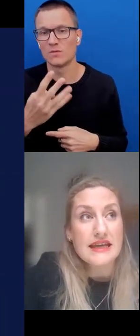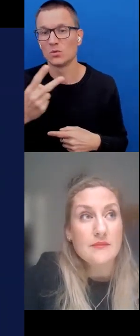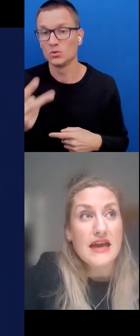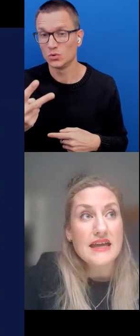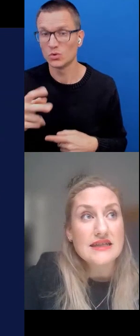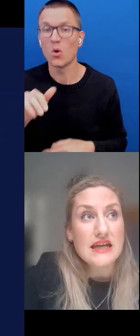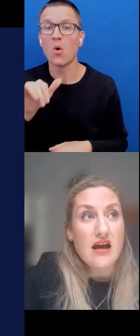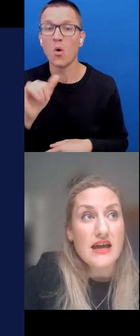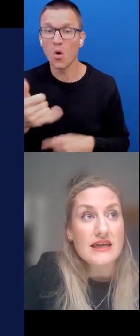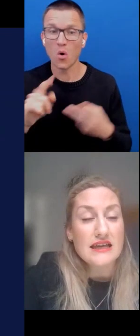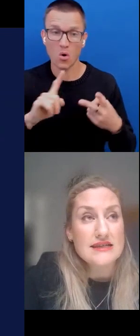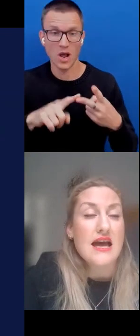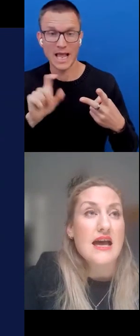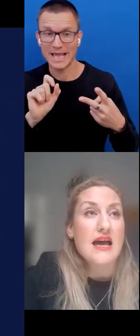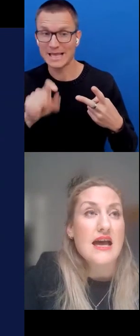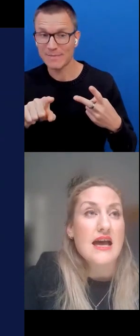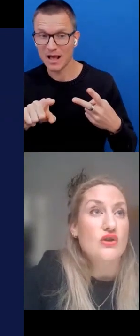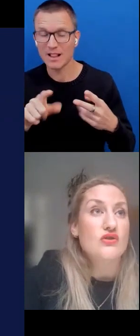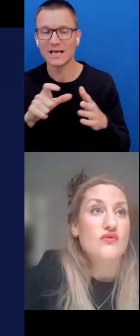emailing our team at